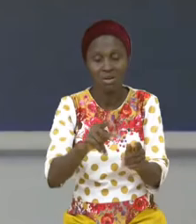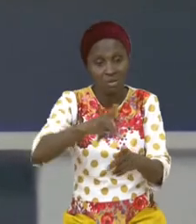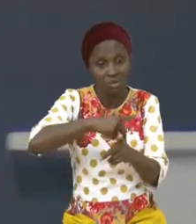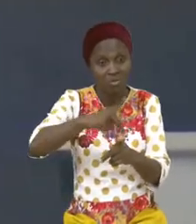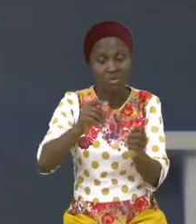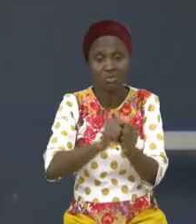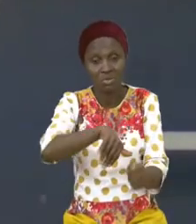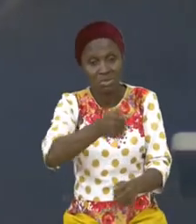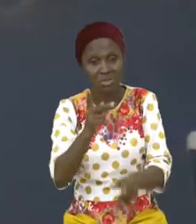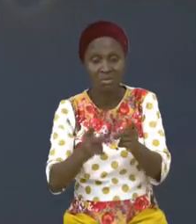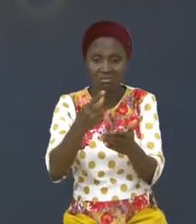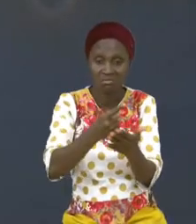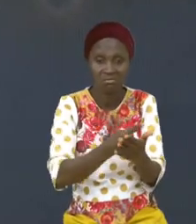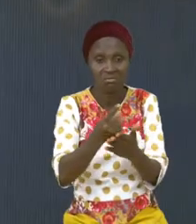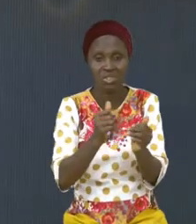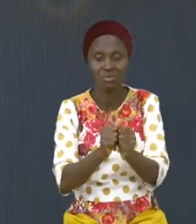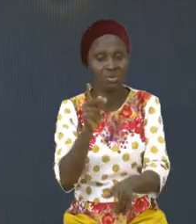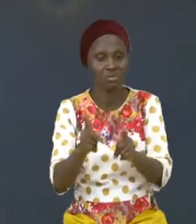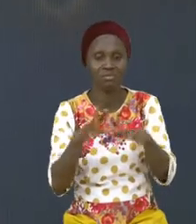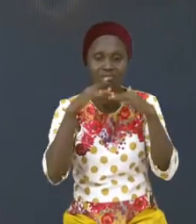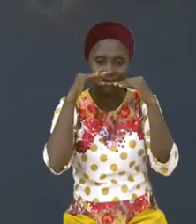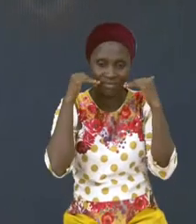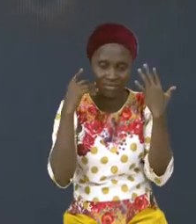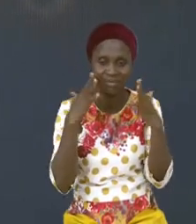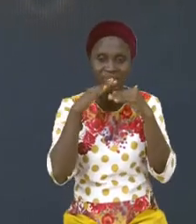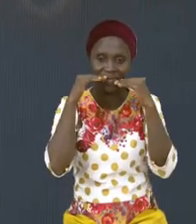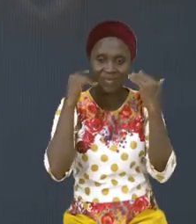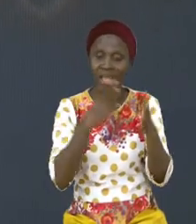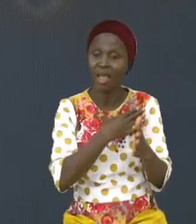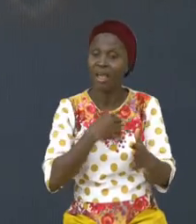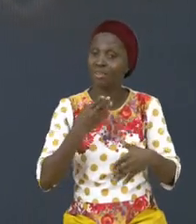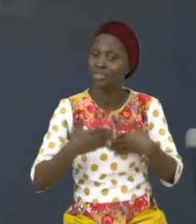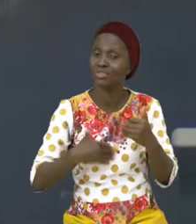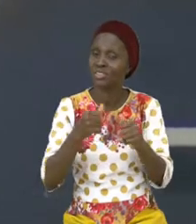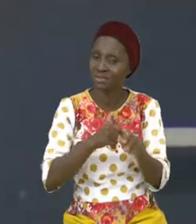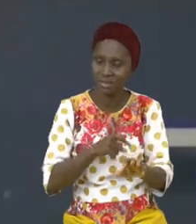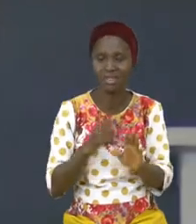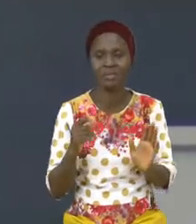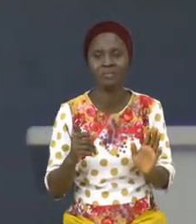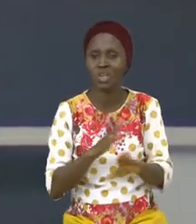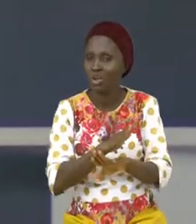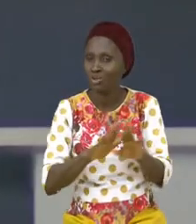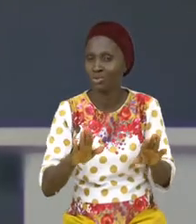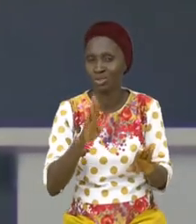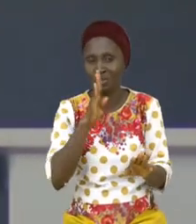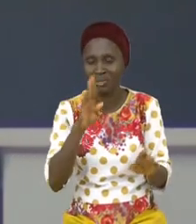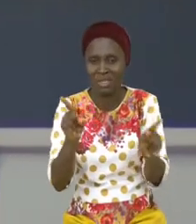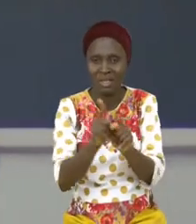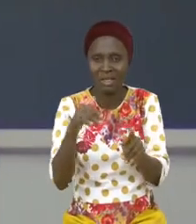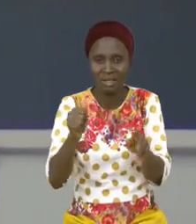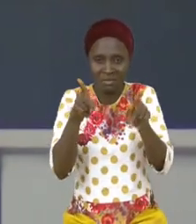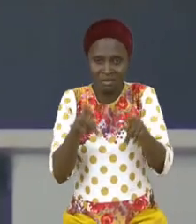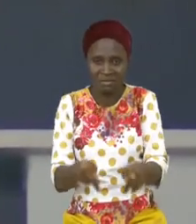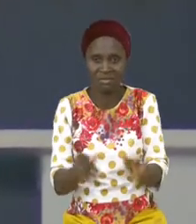people where smile and rejoice every time and don't be a cranky fellow a